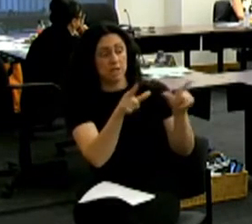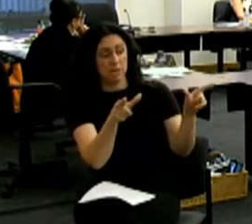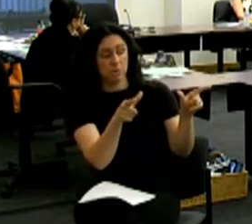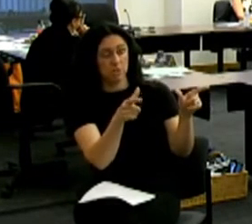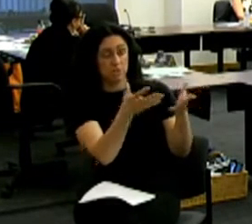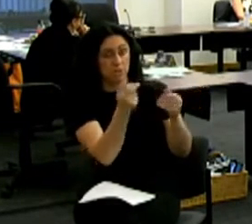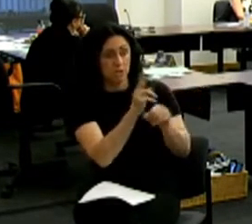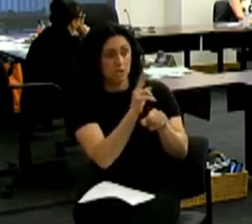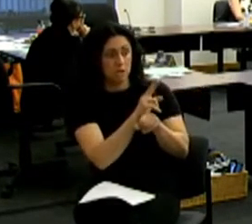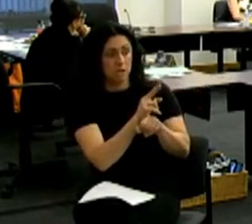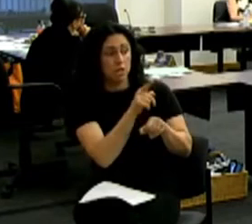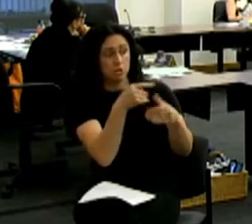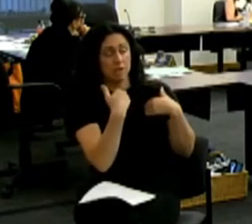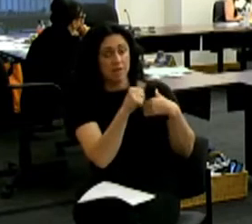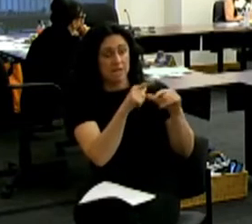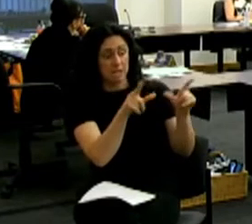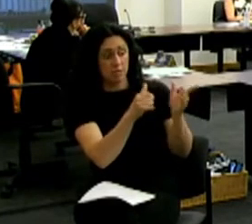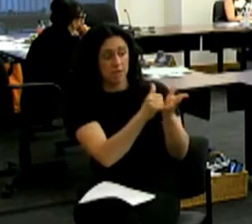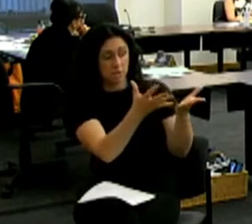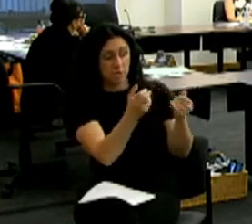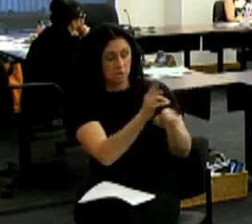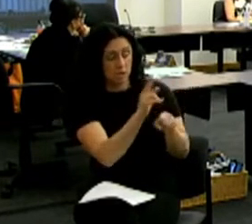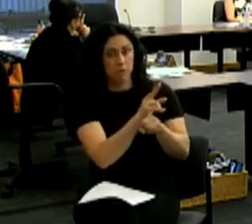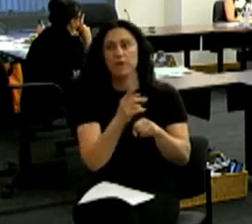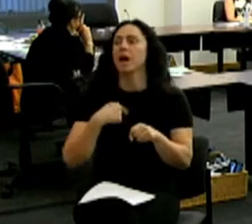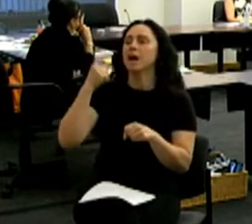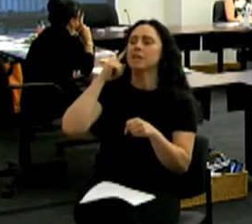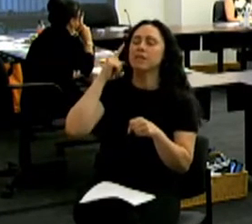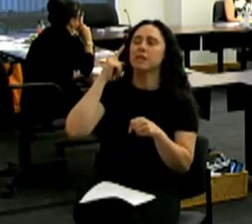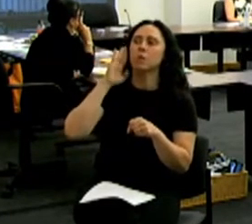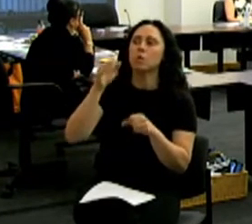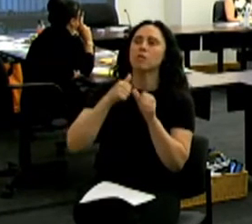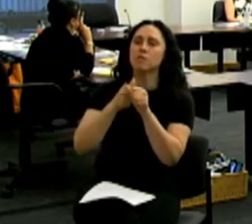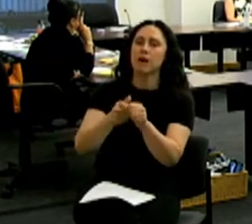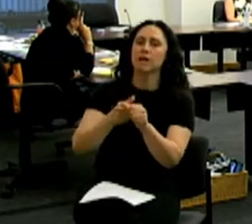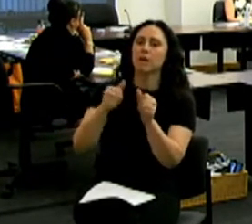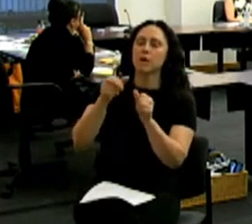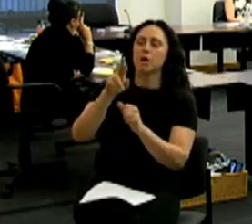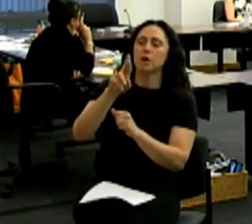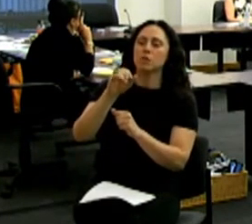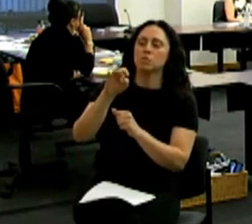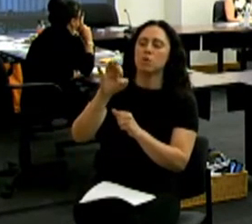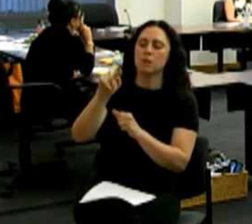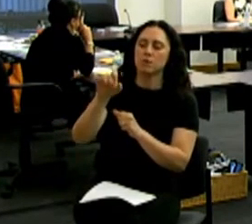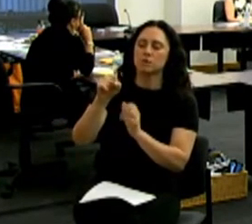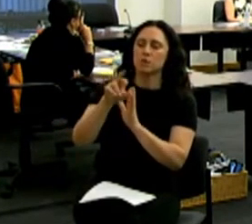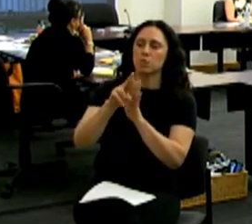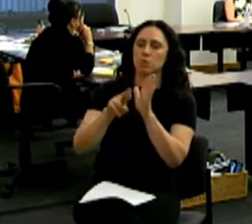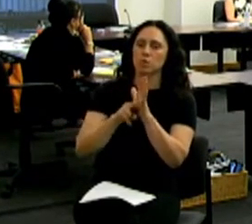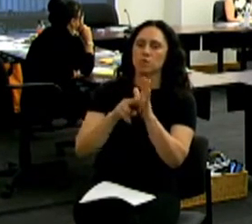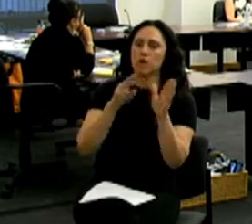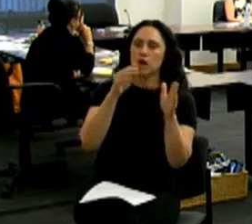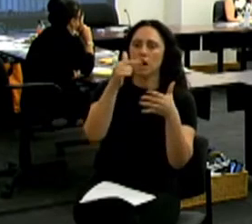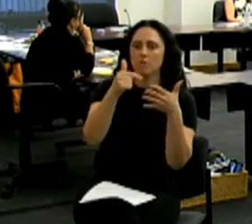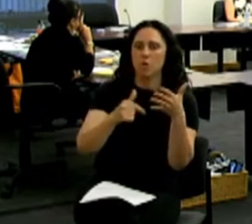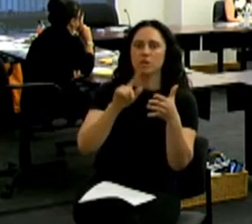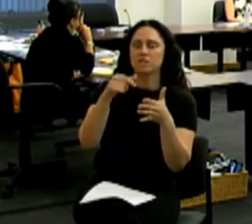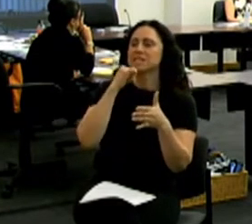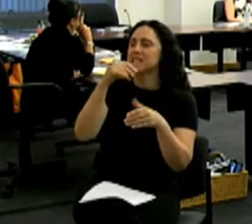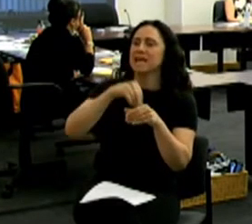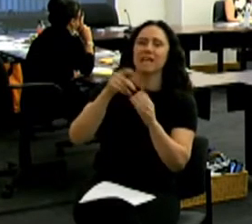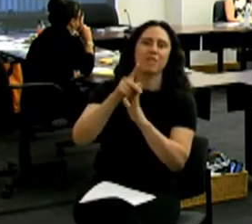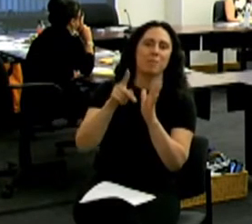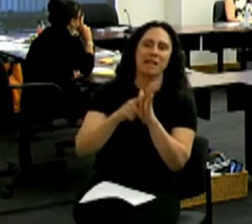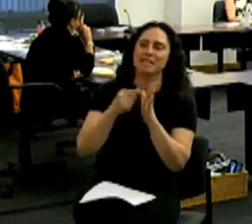want to use? pardon me? You have any language that you want to use? I think we'll follow Robert's Rules of Order on Right. that. I think that it's just not in the